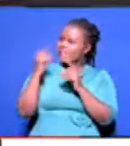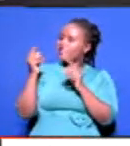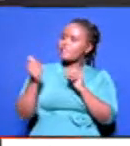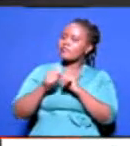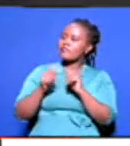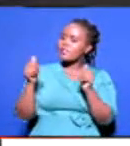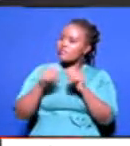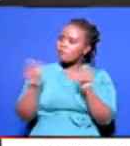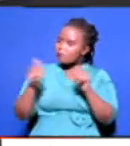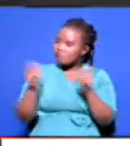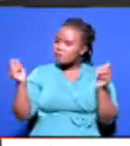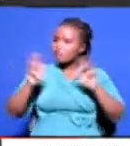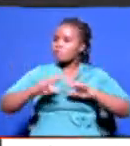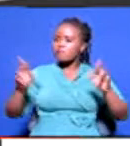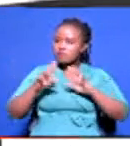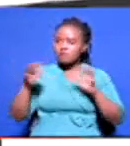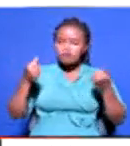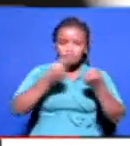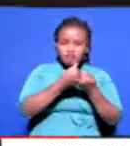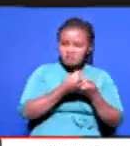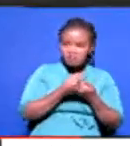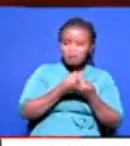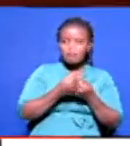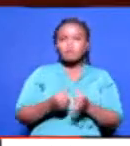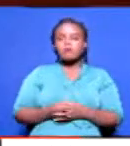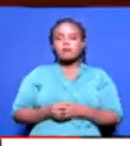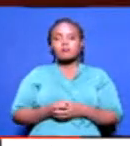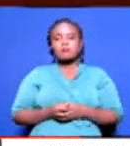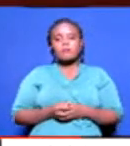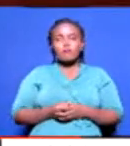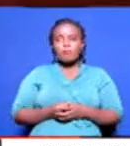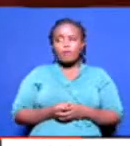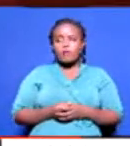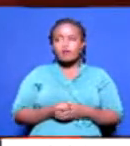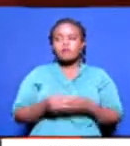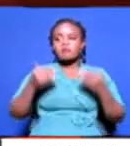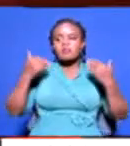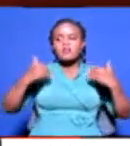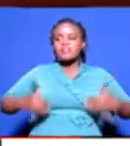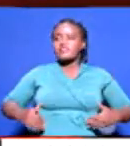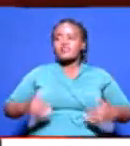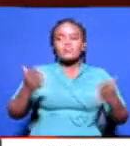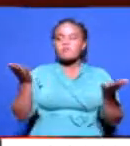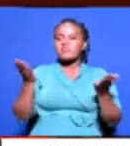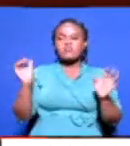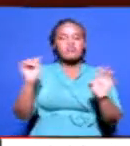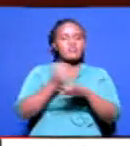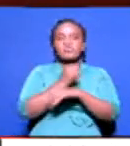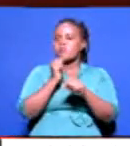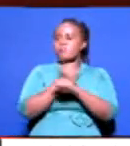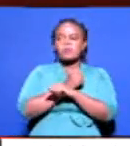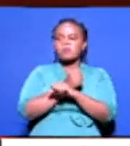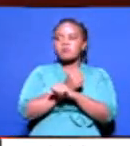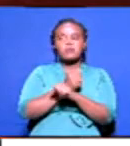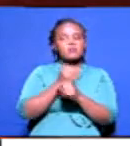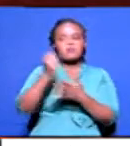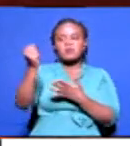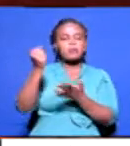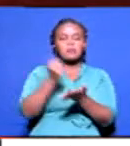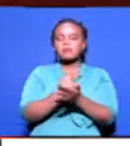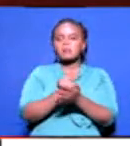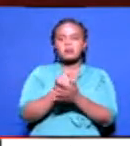competitors, regardless of their party affiliations. I am not employable, if that answers your